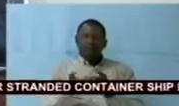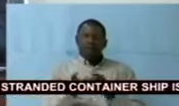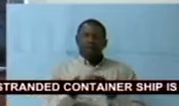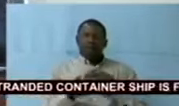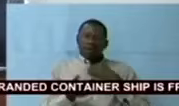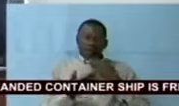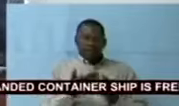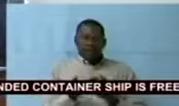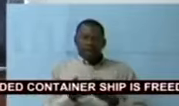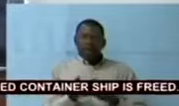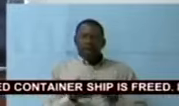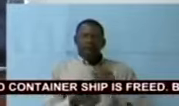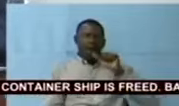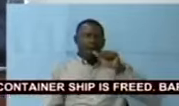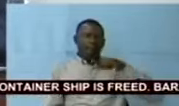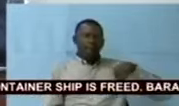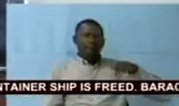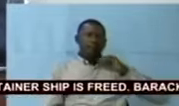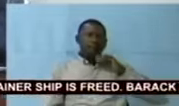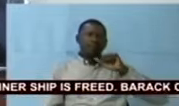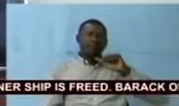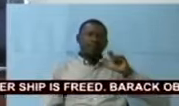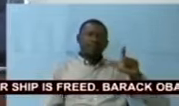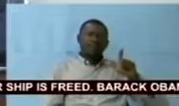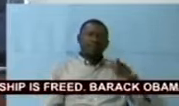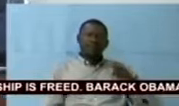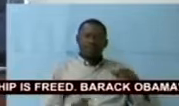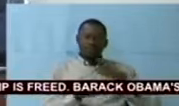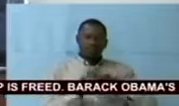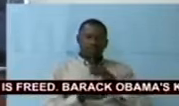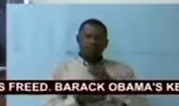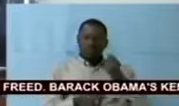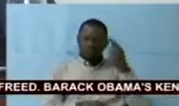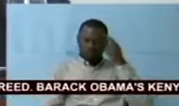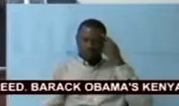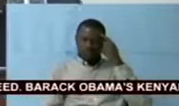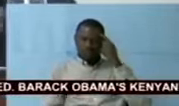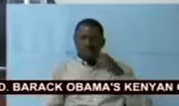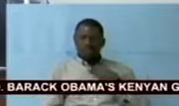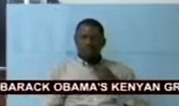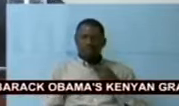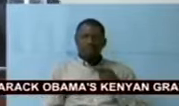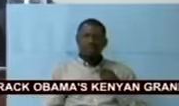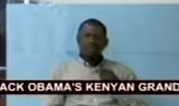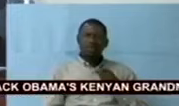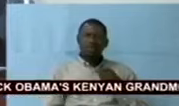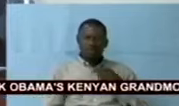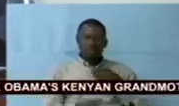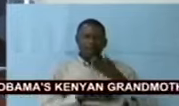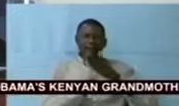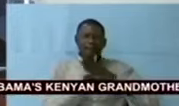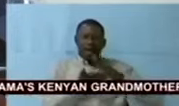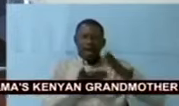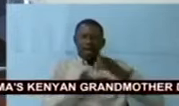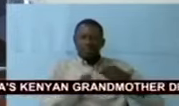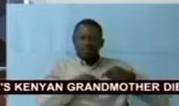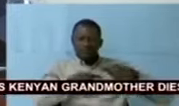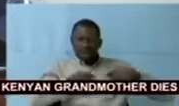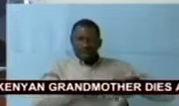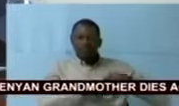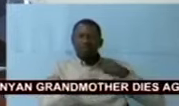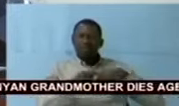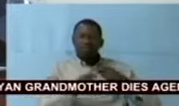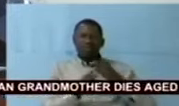on that issue, if that is appealable? Because I think that was the heart of the case. Inadna wasida